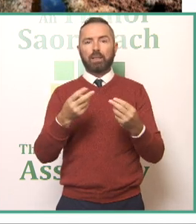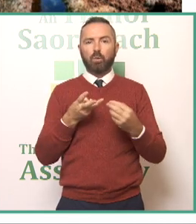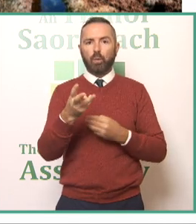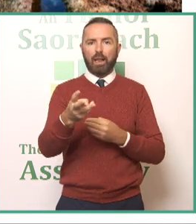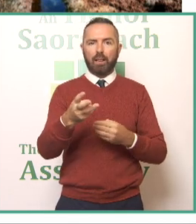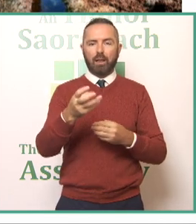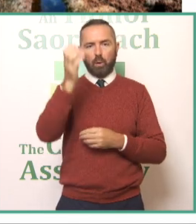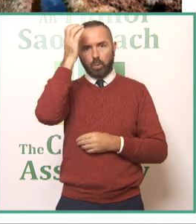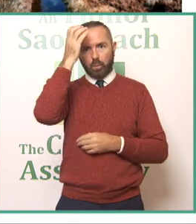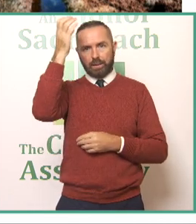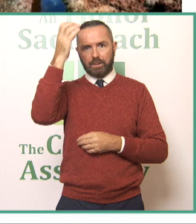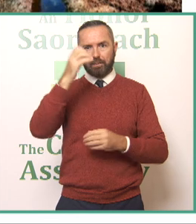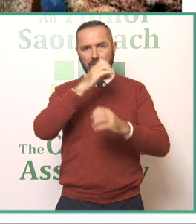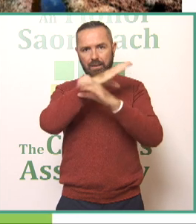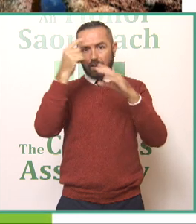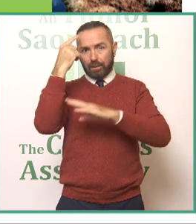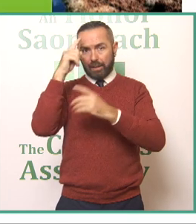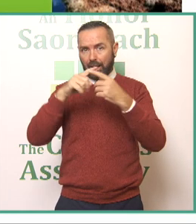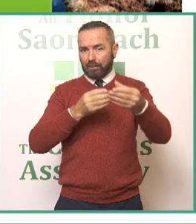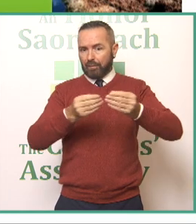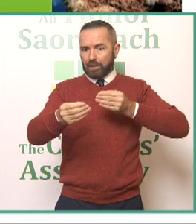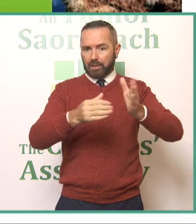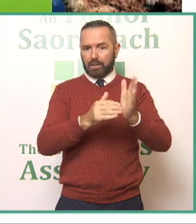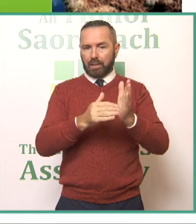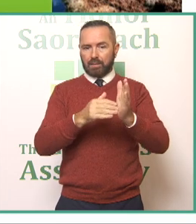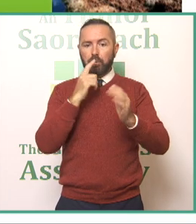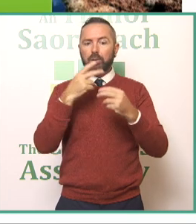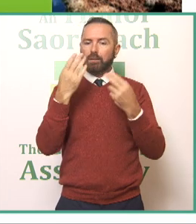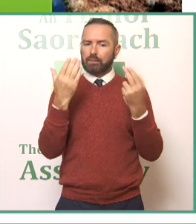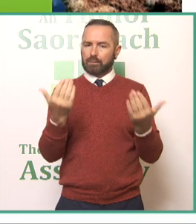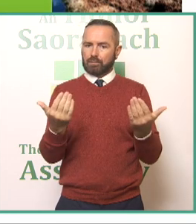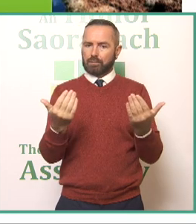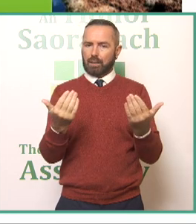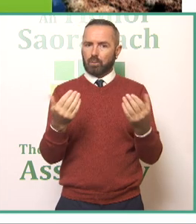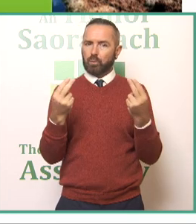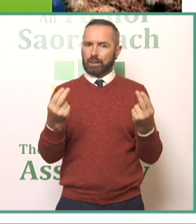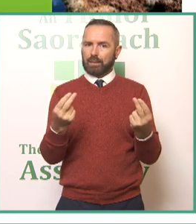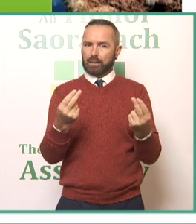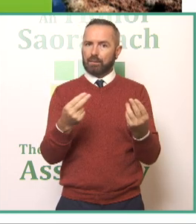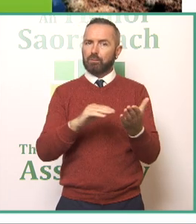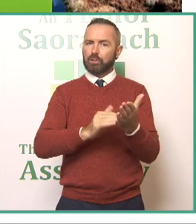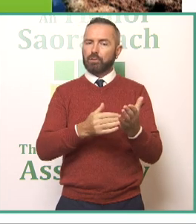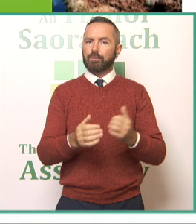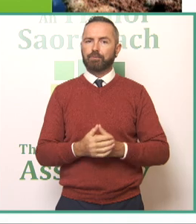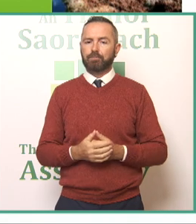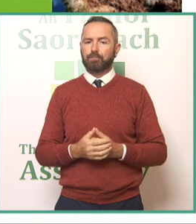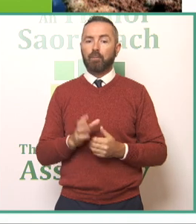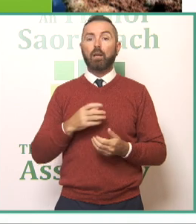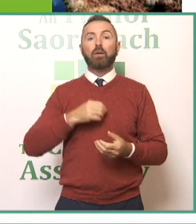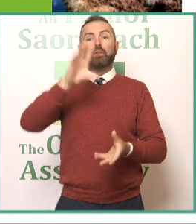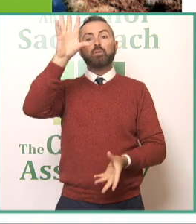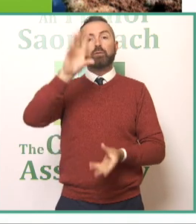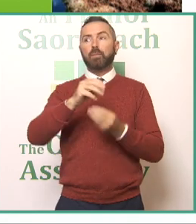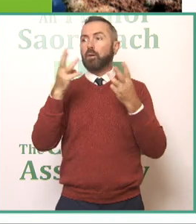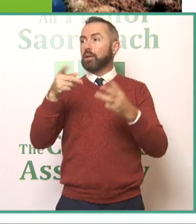it needs flexibility, but it's definitely time to restore. So in summary, thank